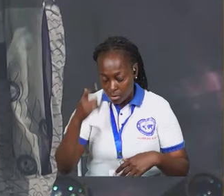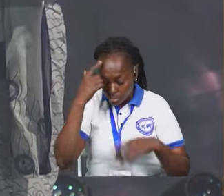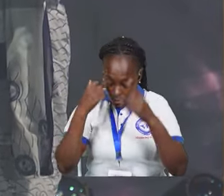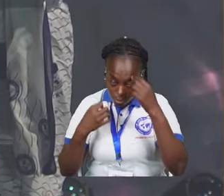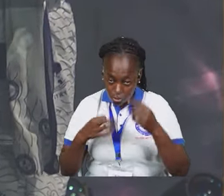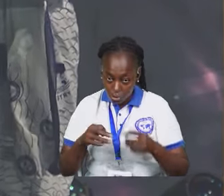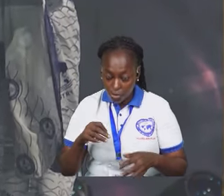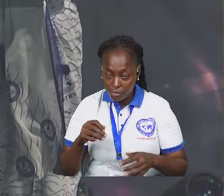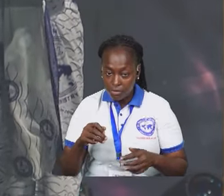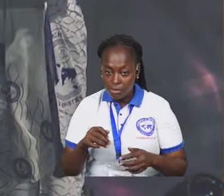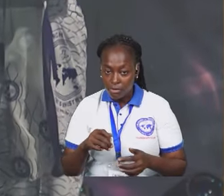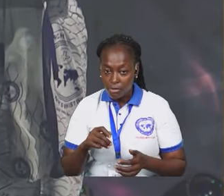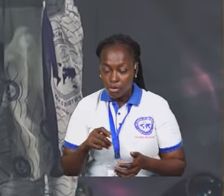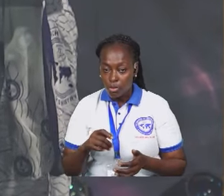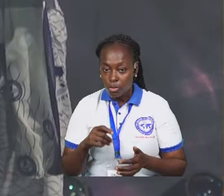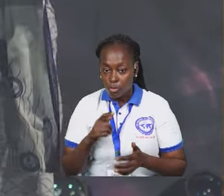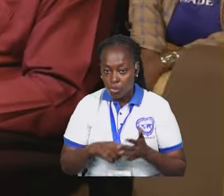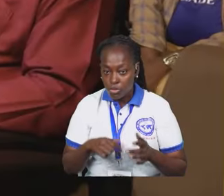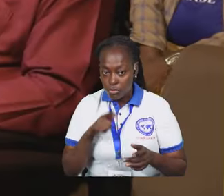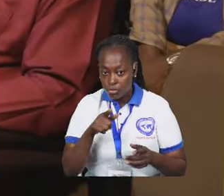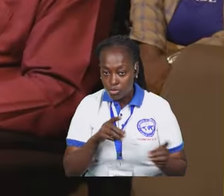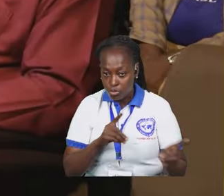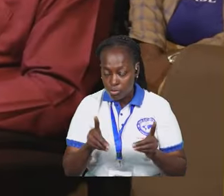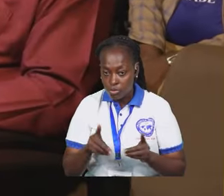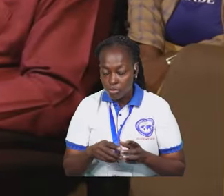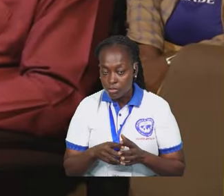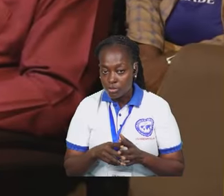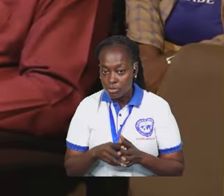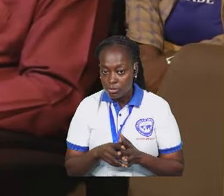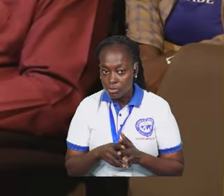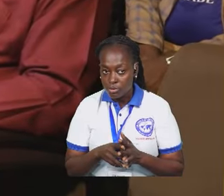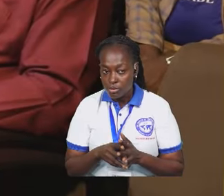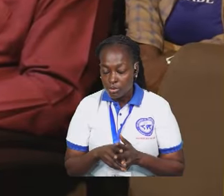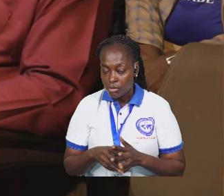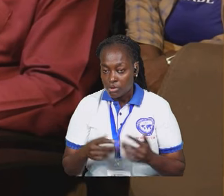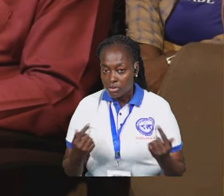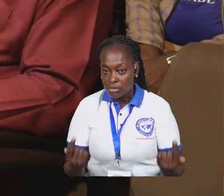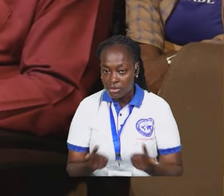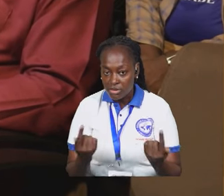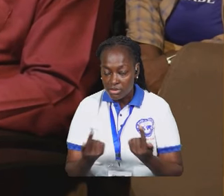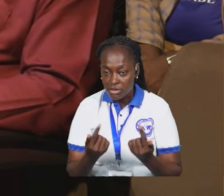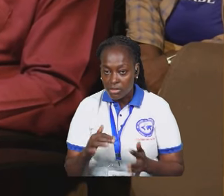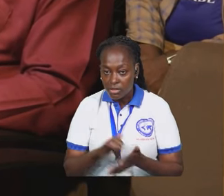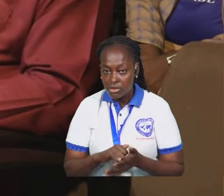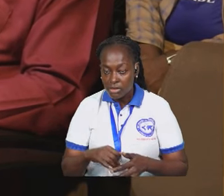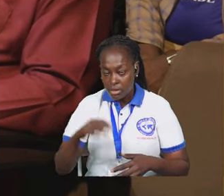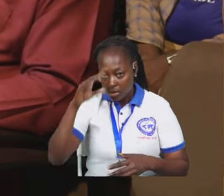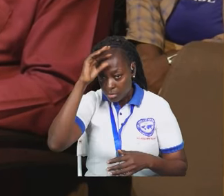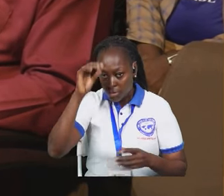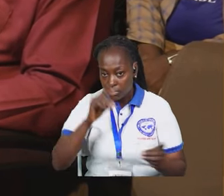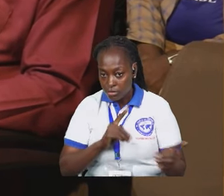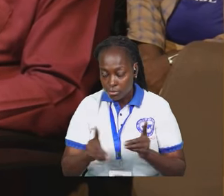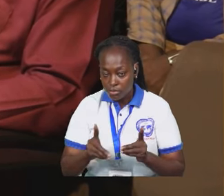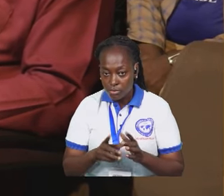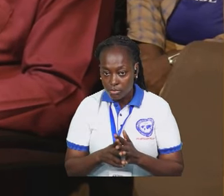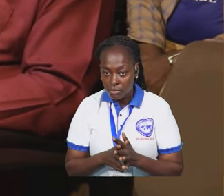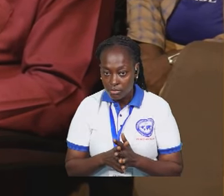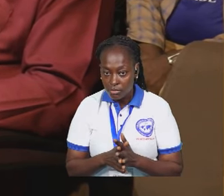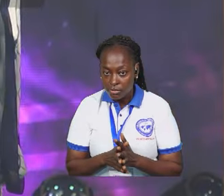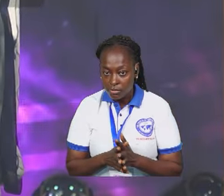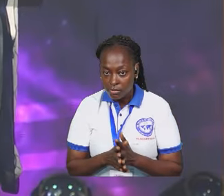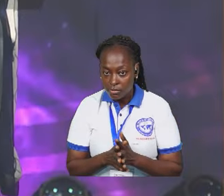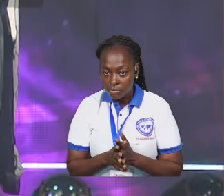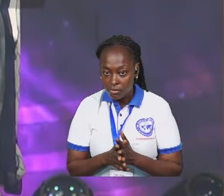masama mi jina so no eno na me be ken kan a kire wi bonia nipa ye the sin that man committed